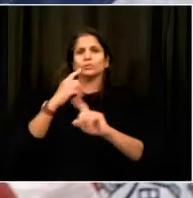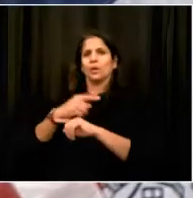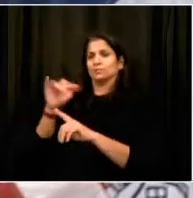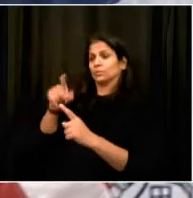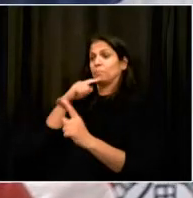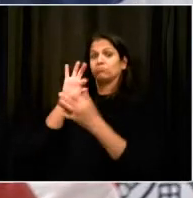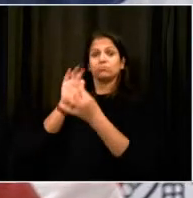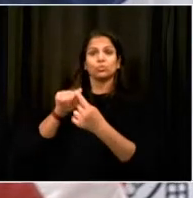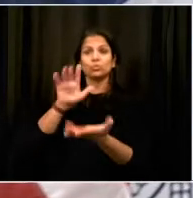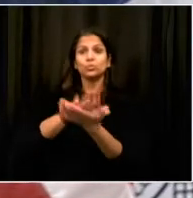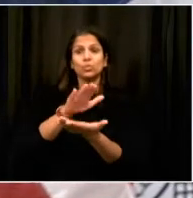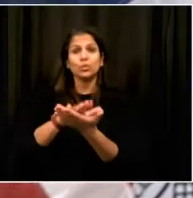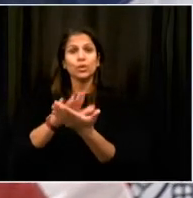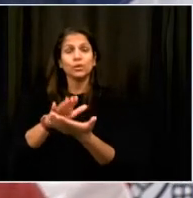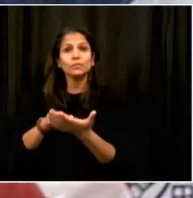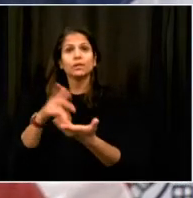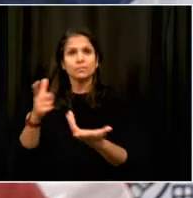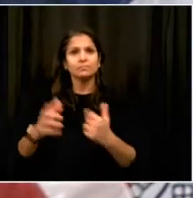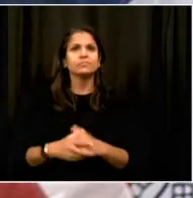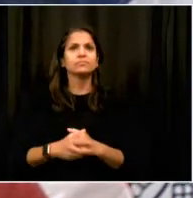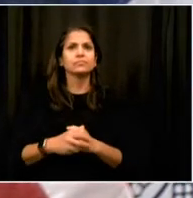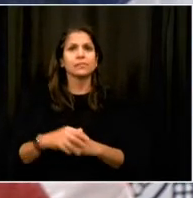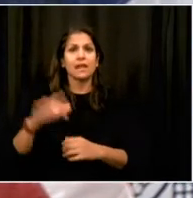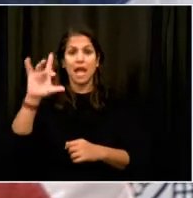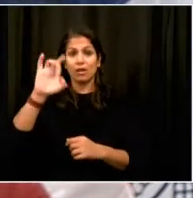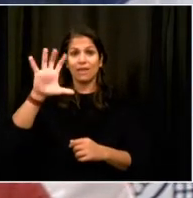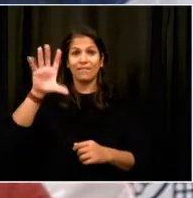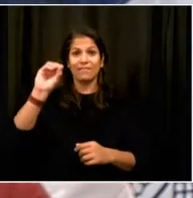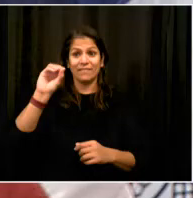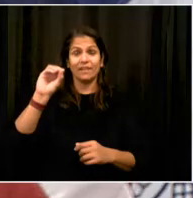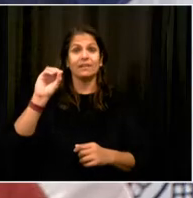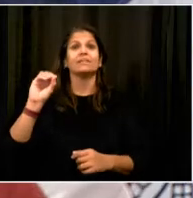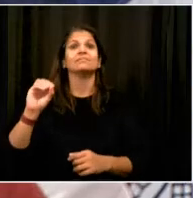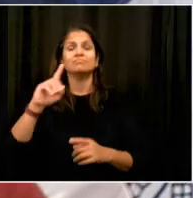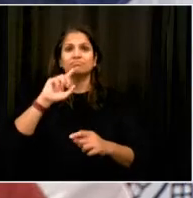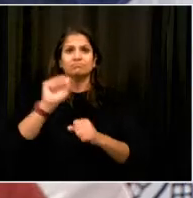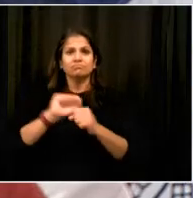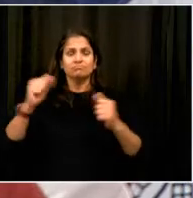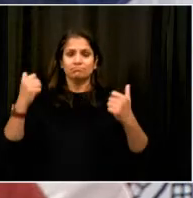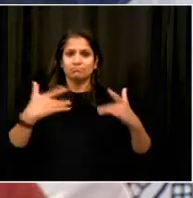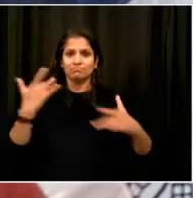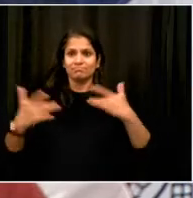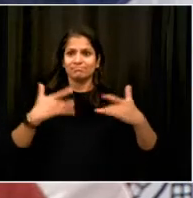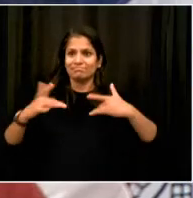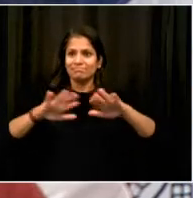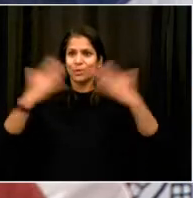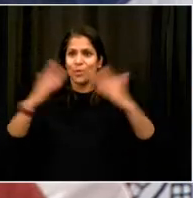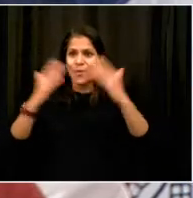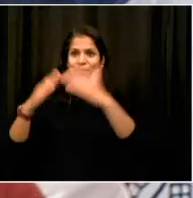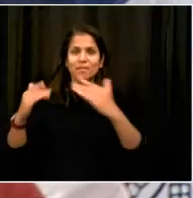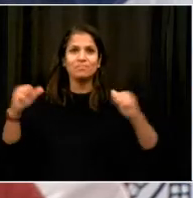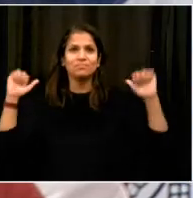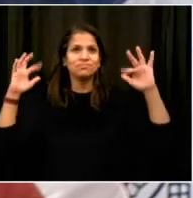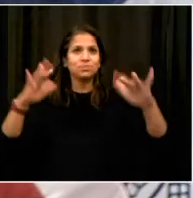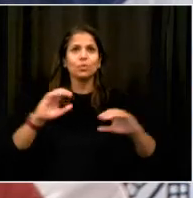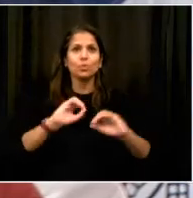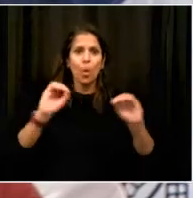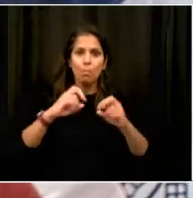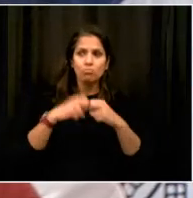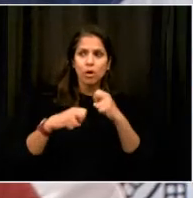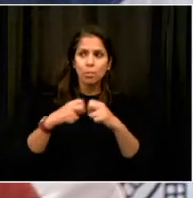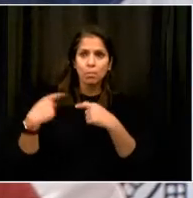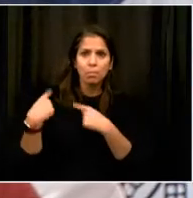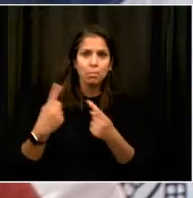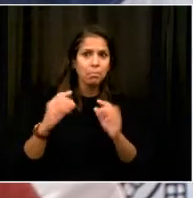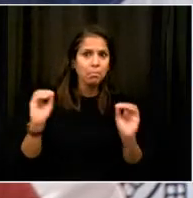all over the city. And it was an exciting day and a day that went very smoothly. And I want to thank all the principals, all the teachers, the